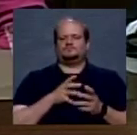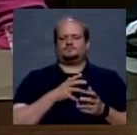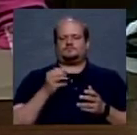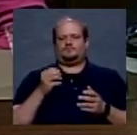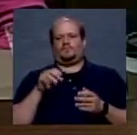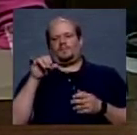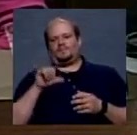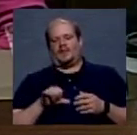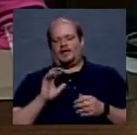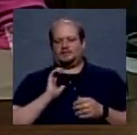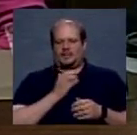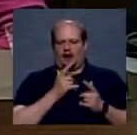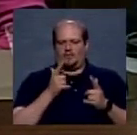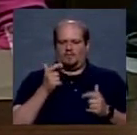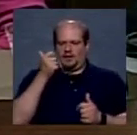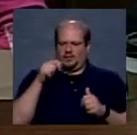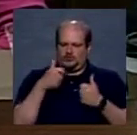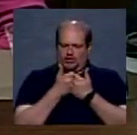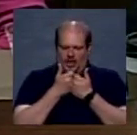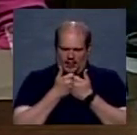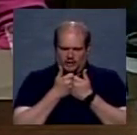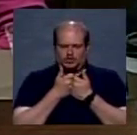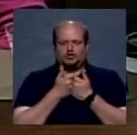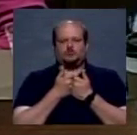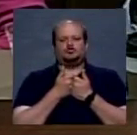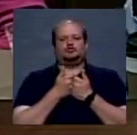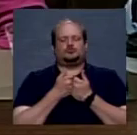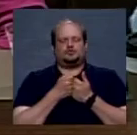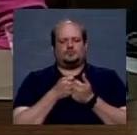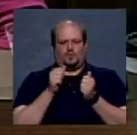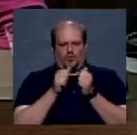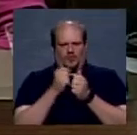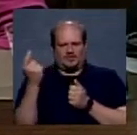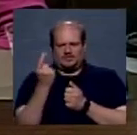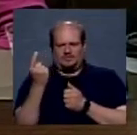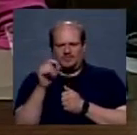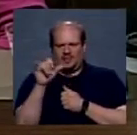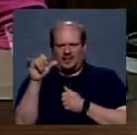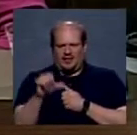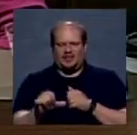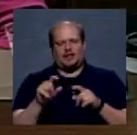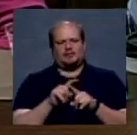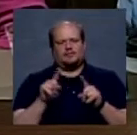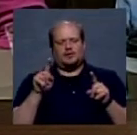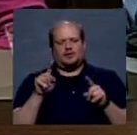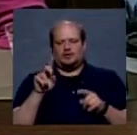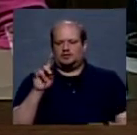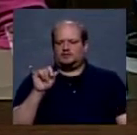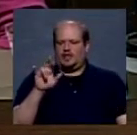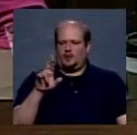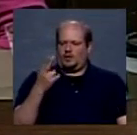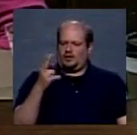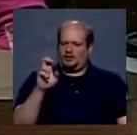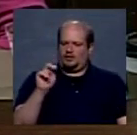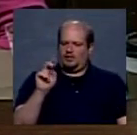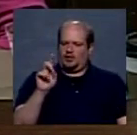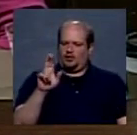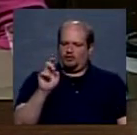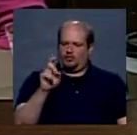And that's one of our biggest challenges in something like that. But and Director Hendricks' thought is